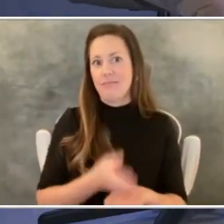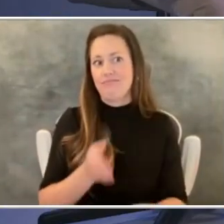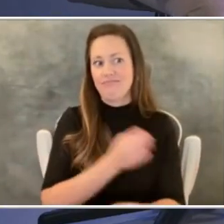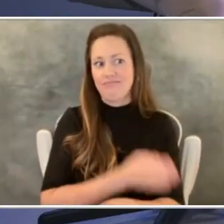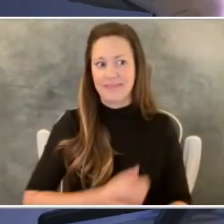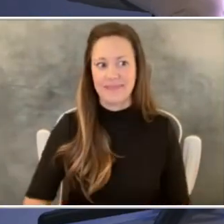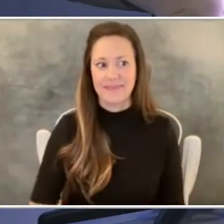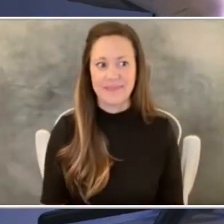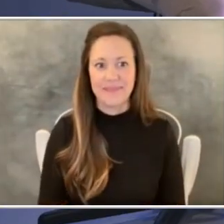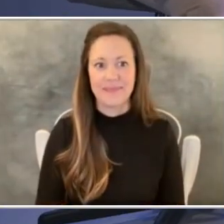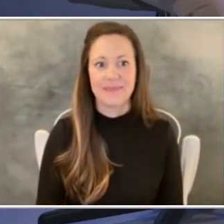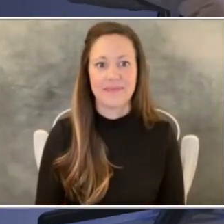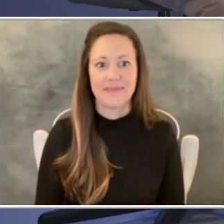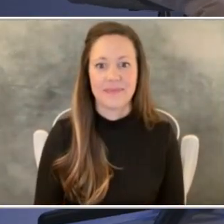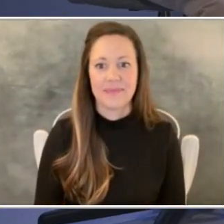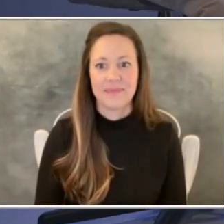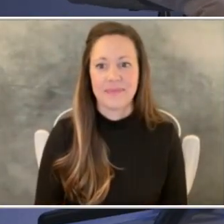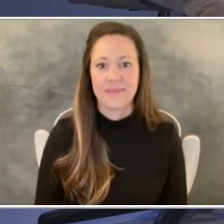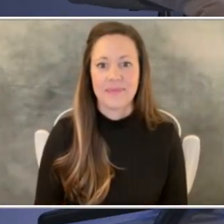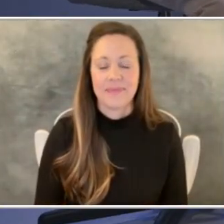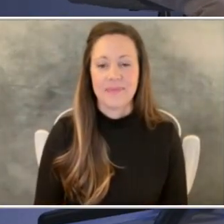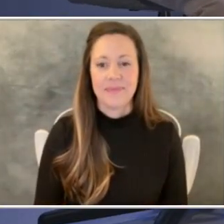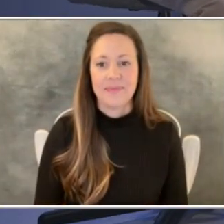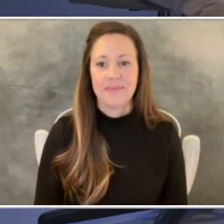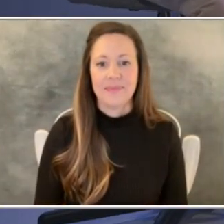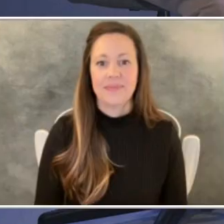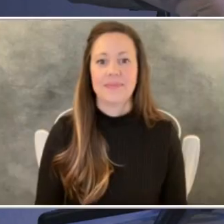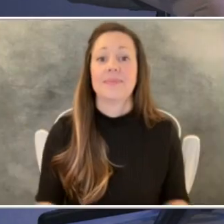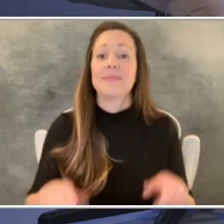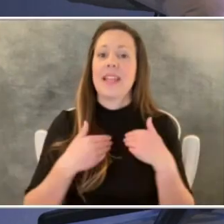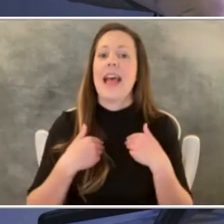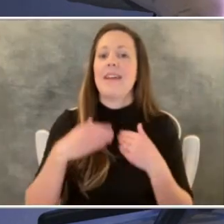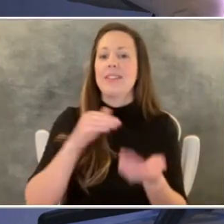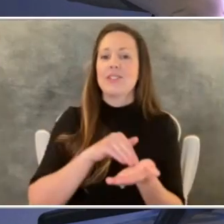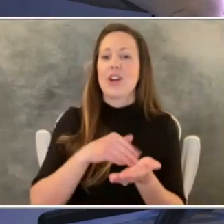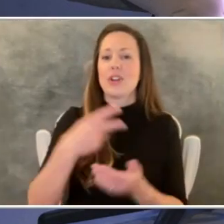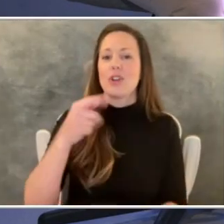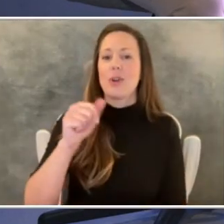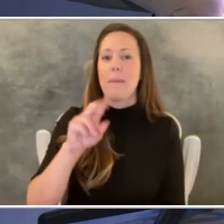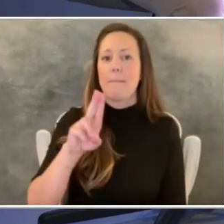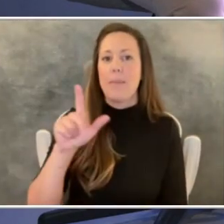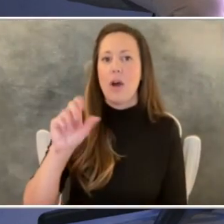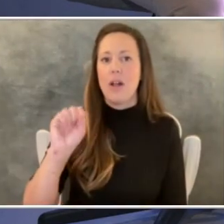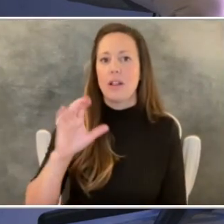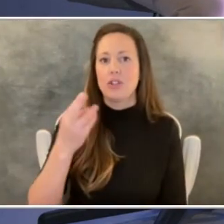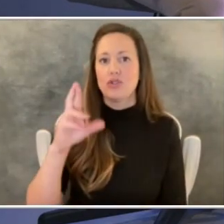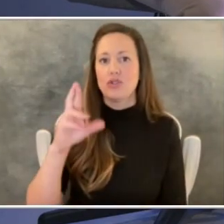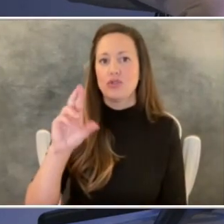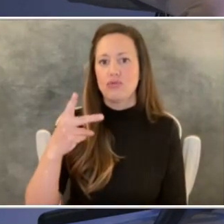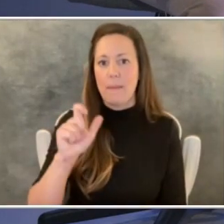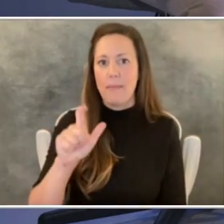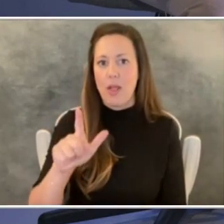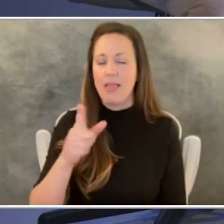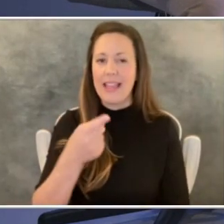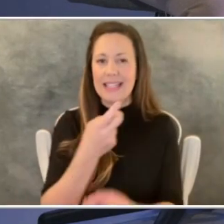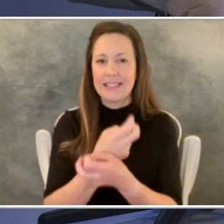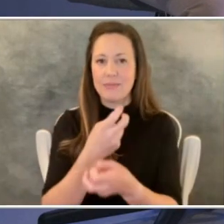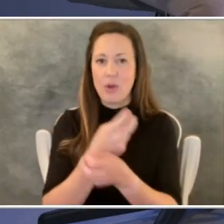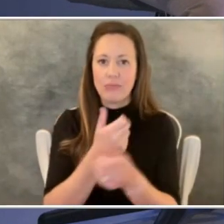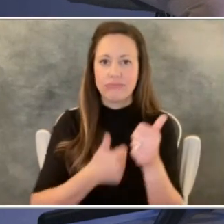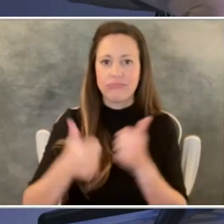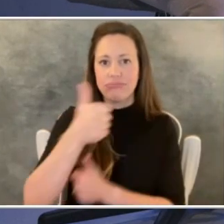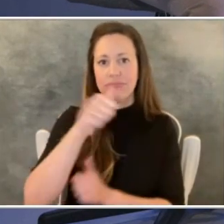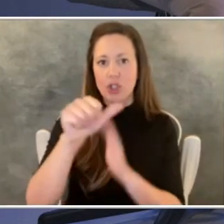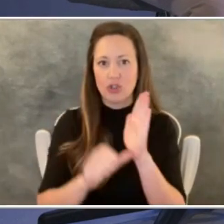And we want to turn to our guest this morning. We have with us Dr. Paul Schreppel, Clinical Service Chief, Orthopedic Surgery and Sports Medicine here at the University of Kansas